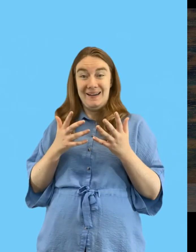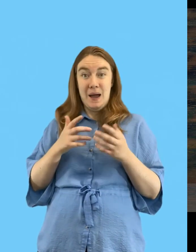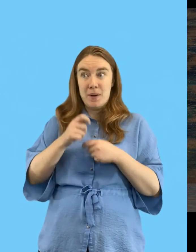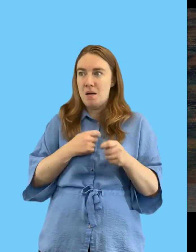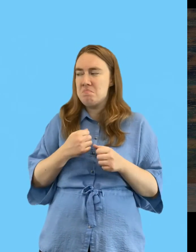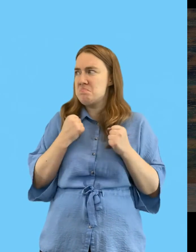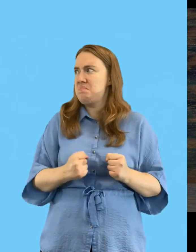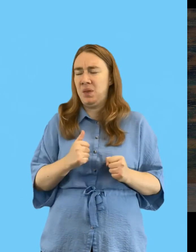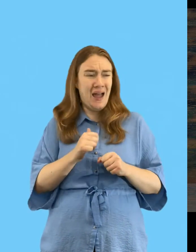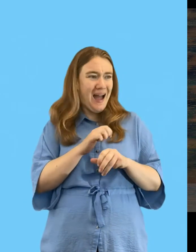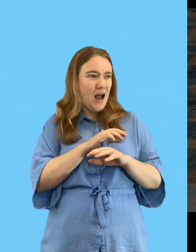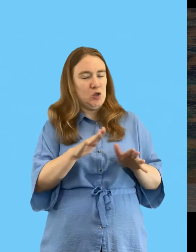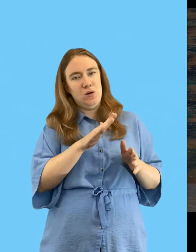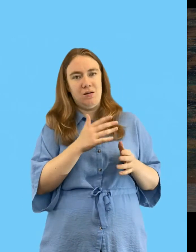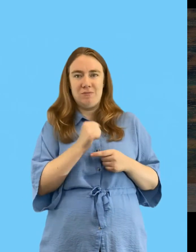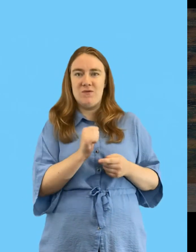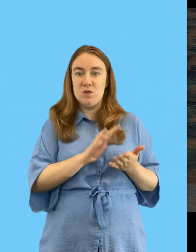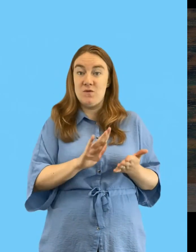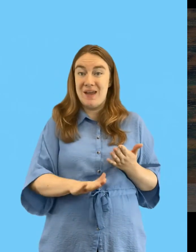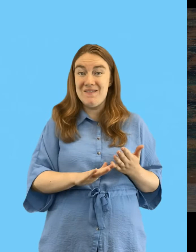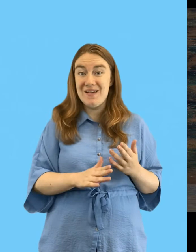not to forgive someone when you're not bumping into them as much.